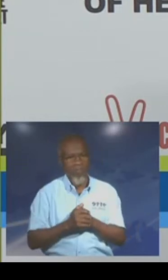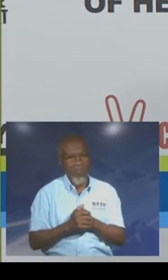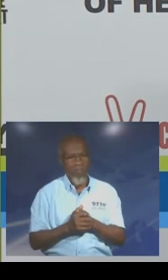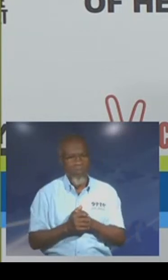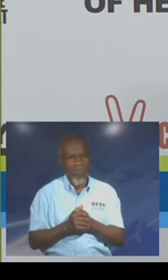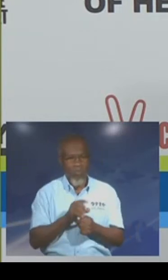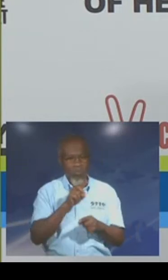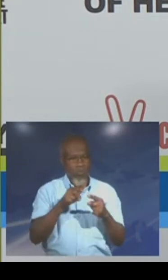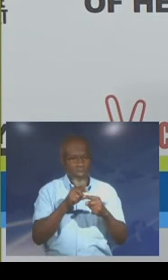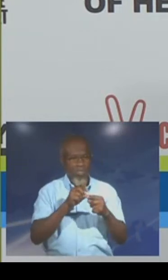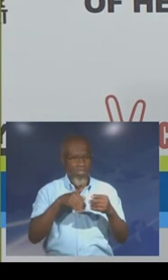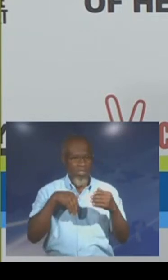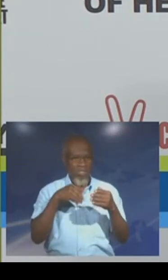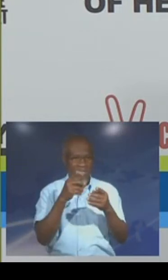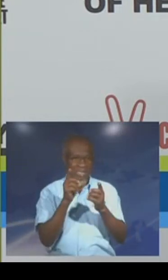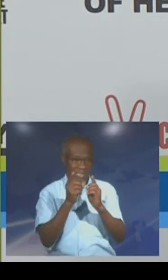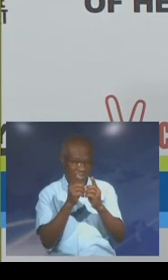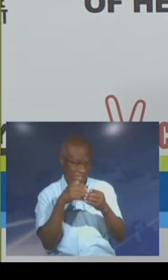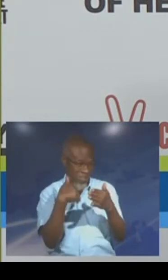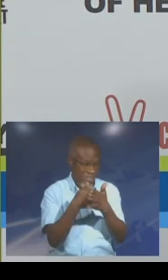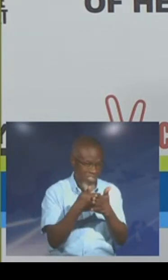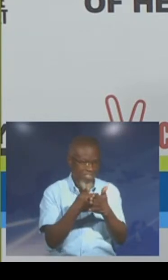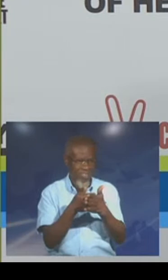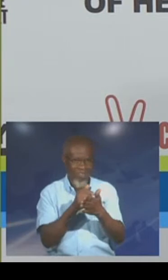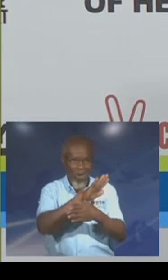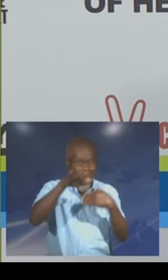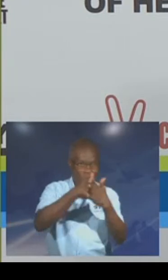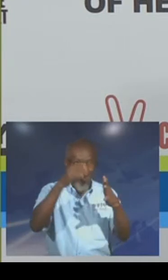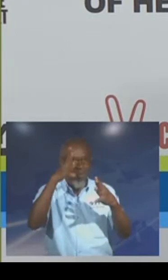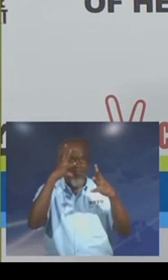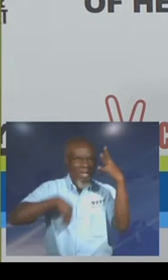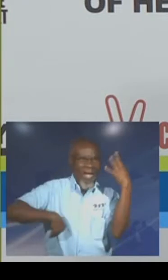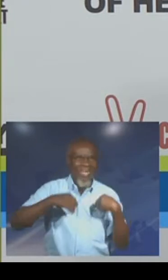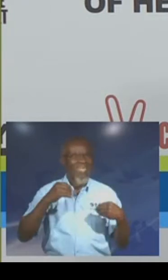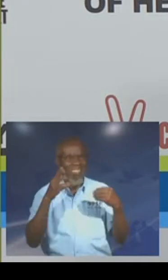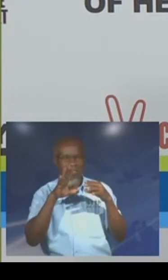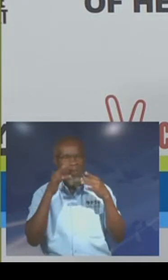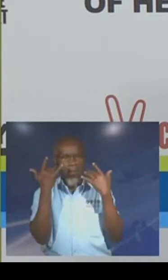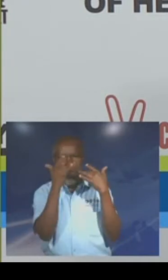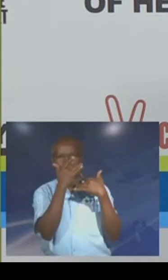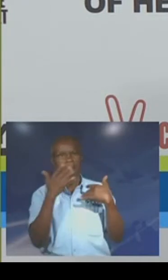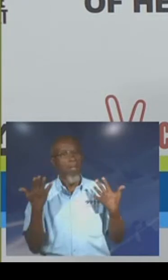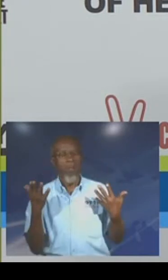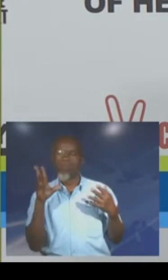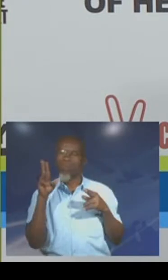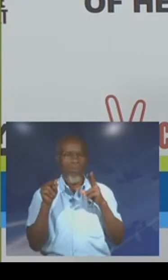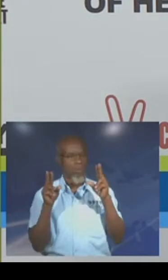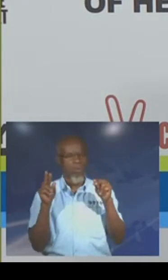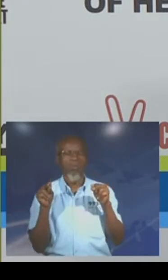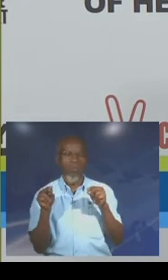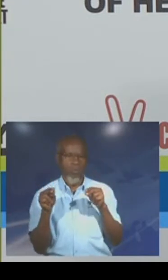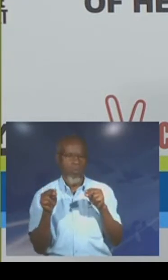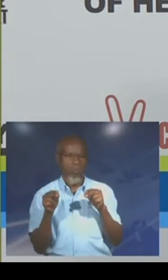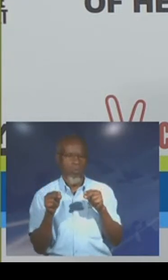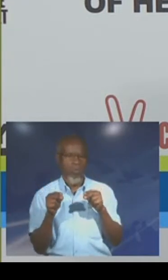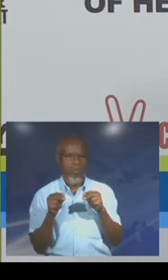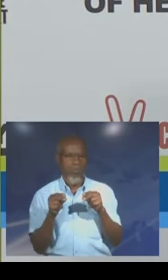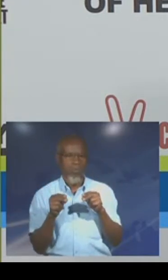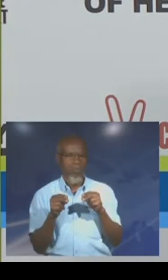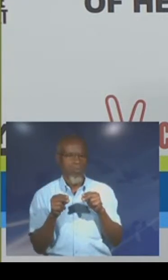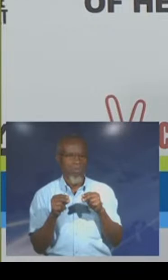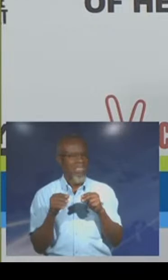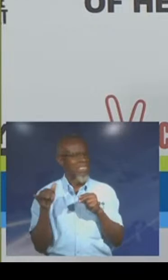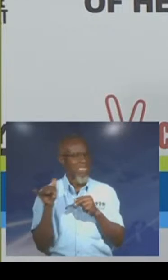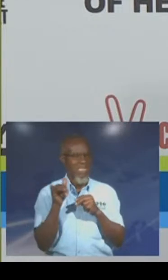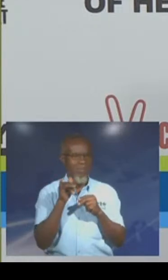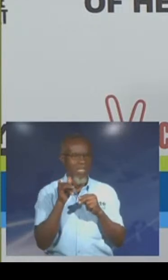It's something that we don't want to see happen. People should determine their risk and act accordingly. It's almost like taking off the training wheels from a